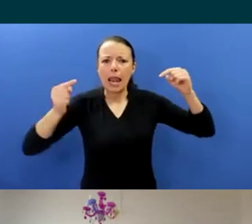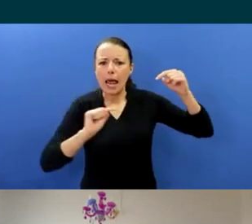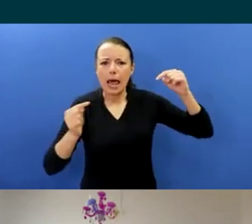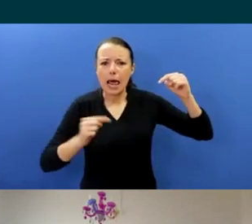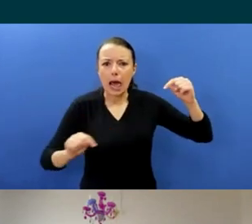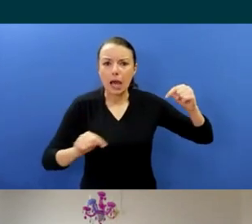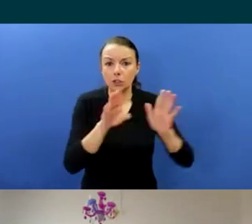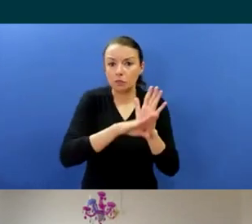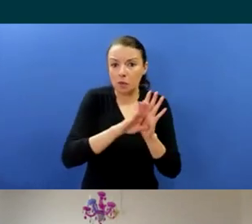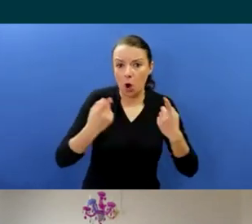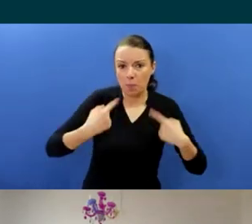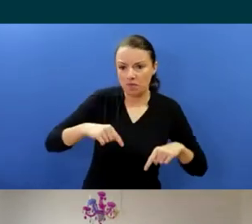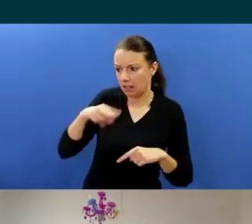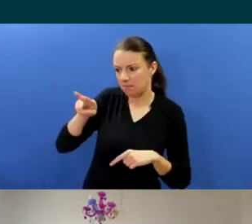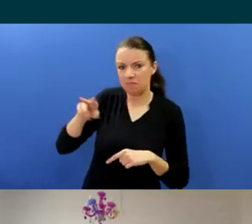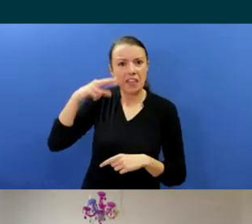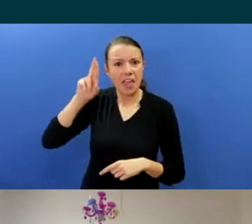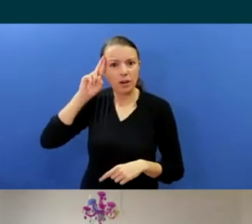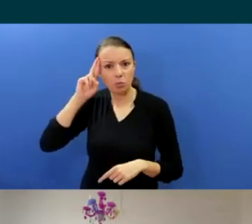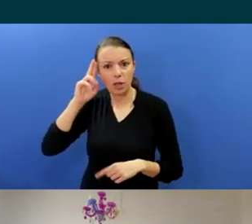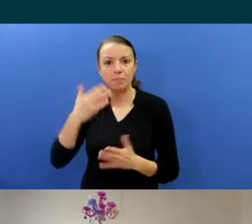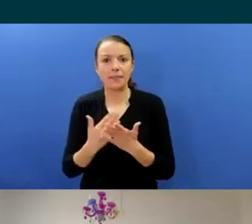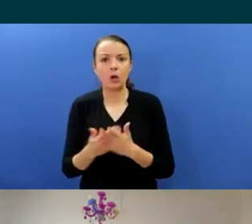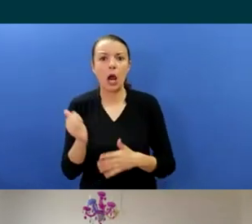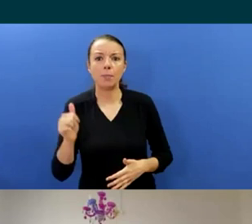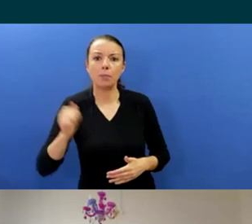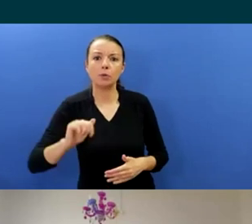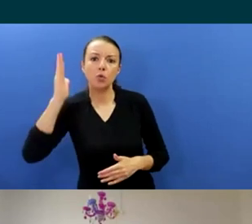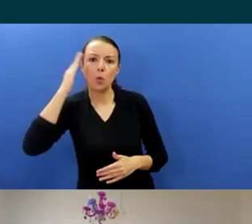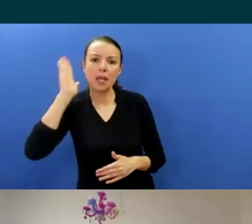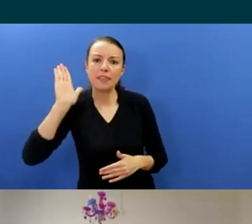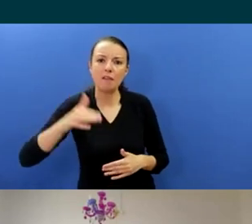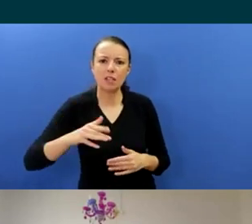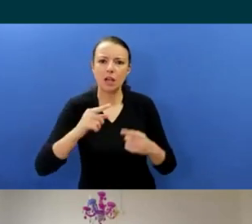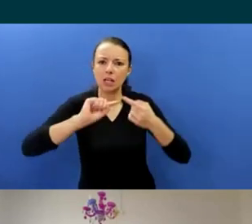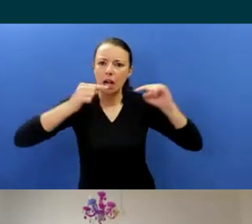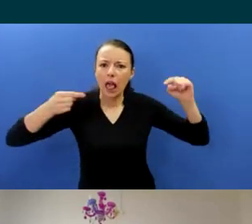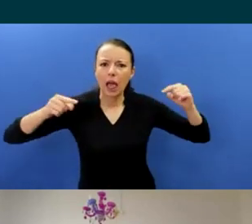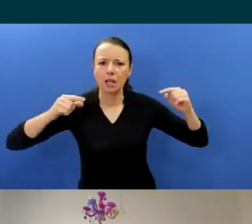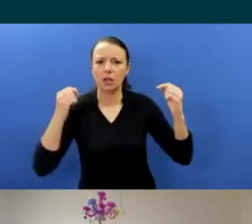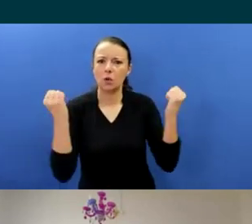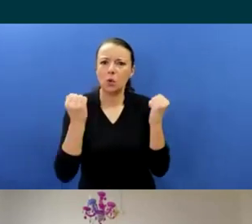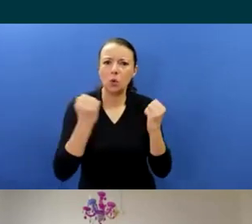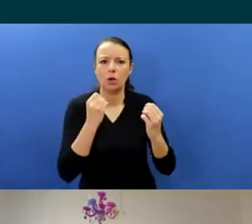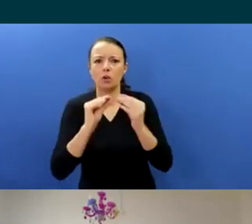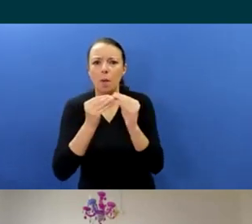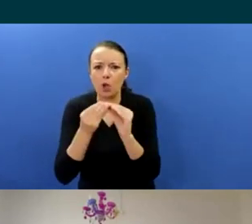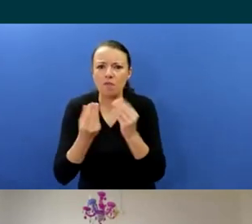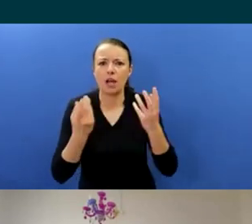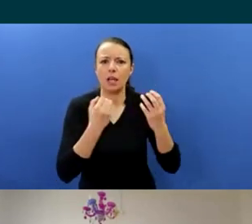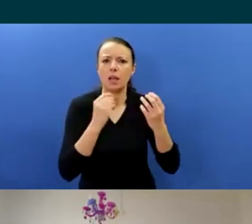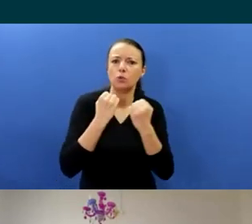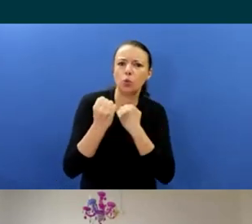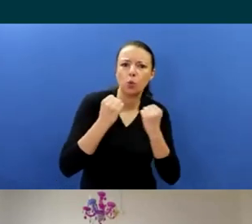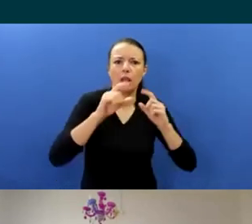simple manner so that the participant will really have key informations to discuss and decide.